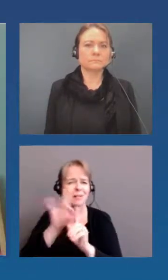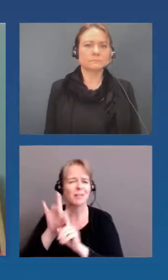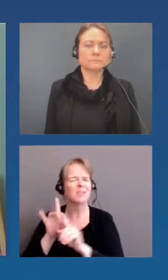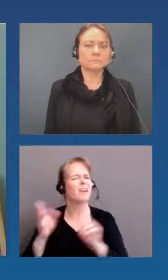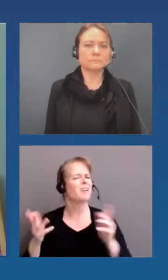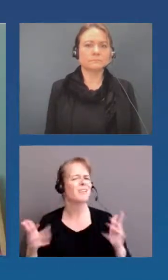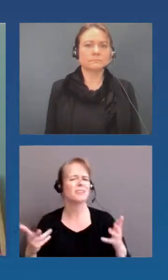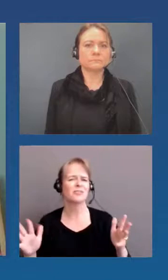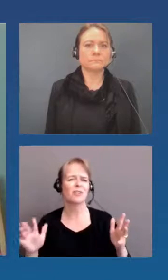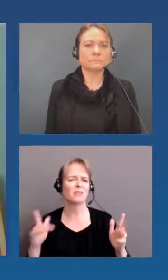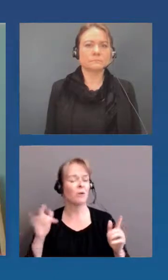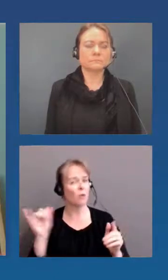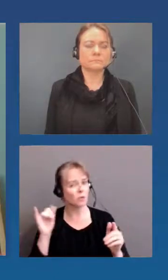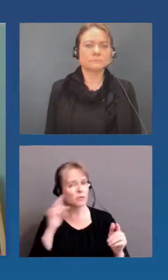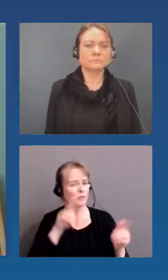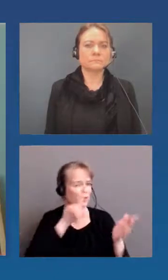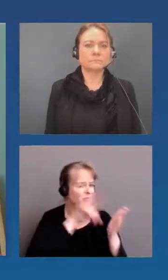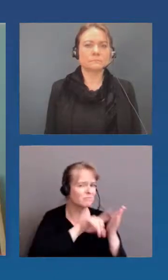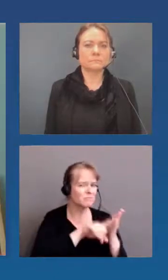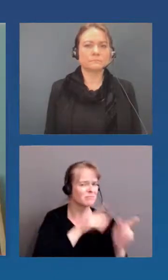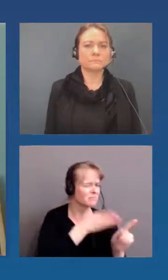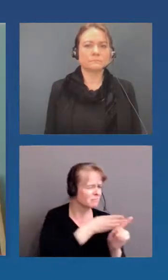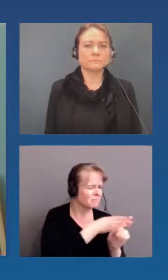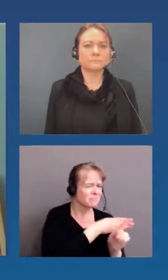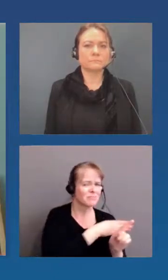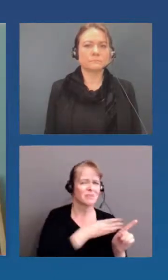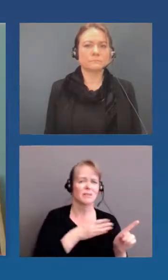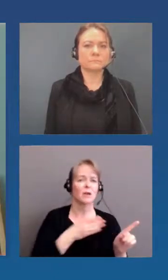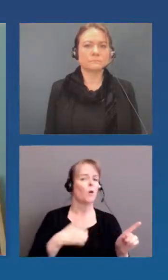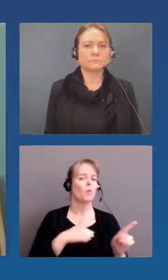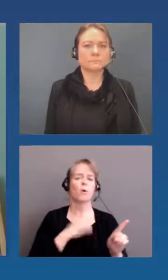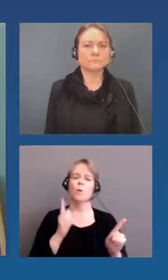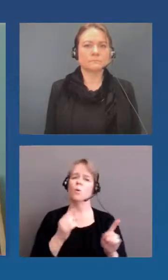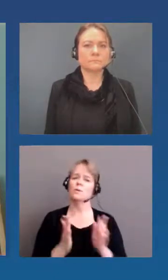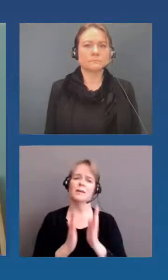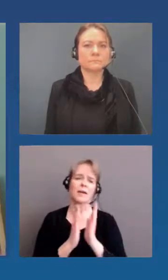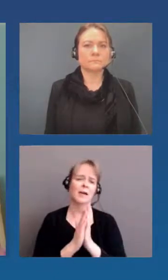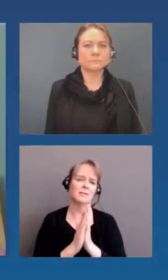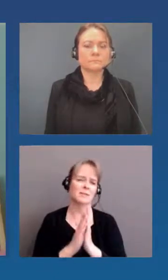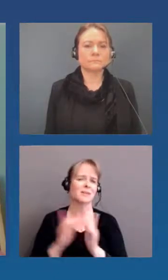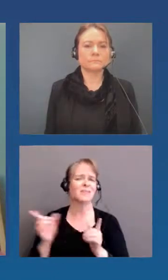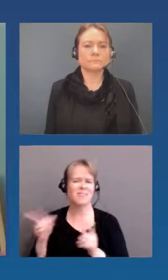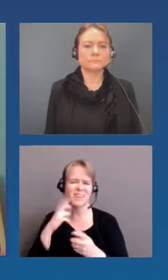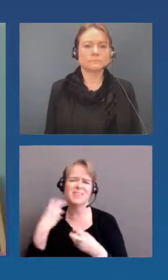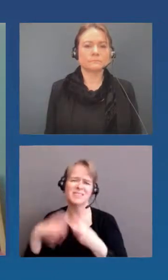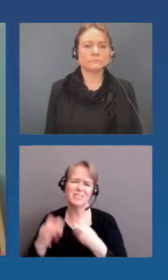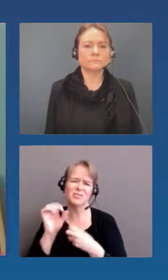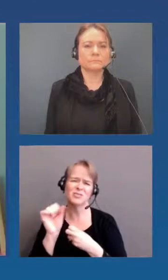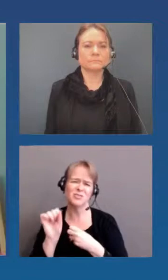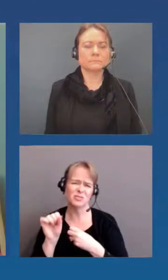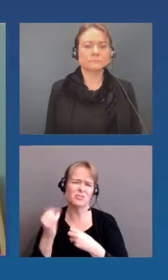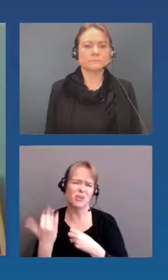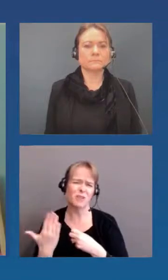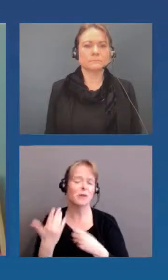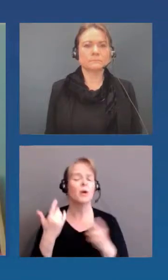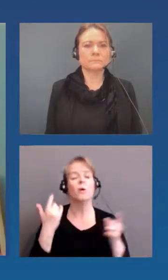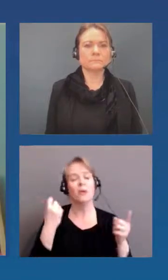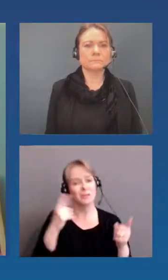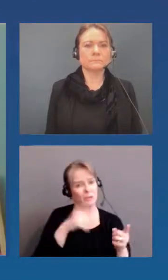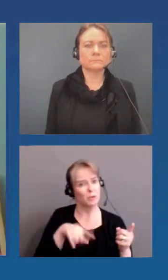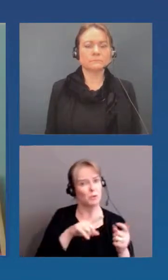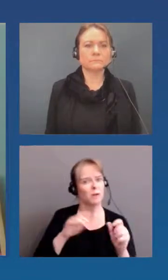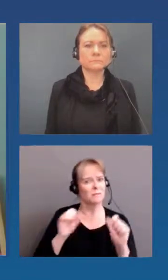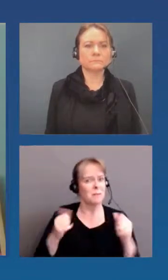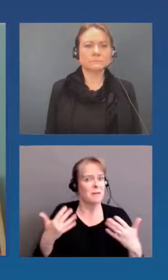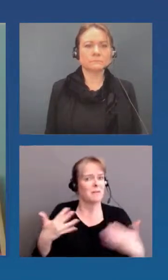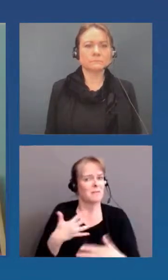asking is, recognize they've got a tough job to do. I know people are afraid and frustrated. And if you got a call like that, that